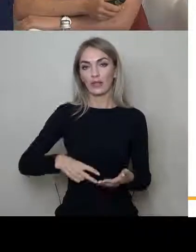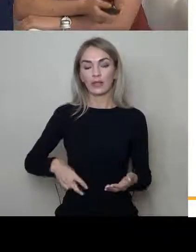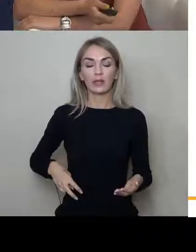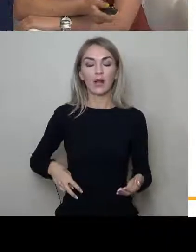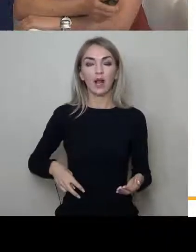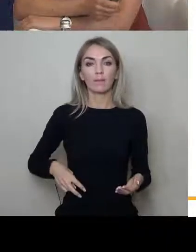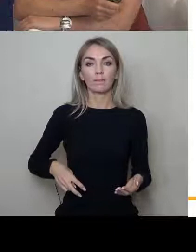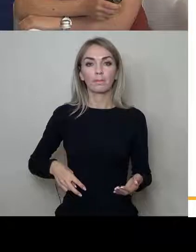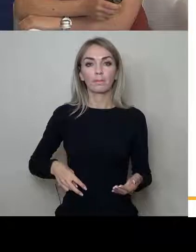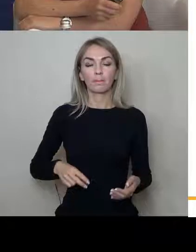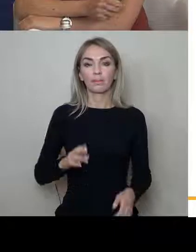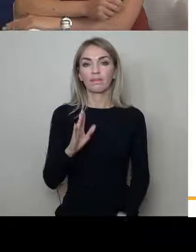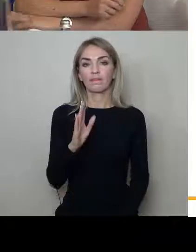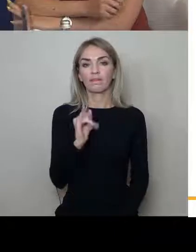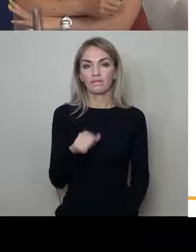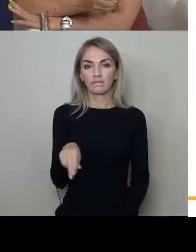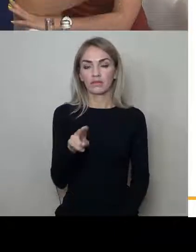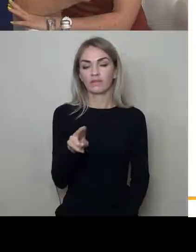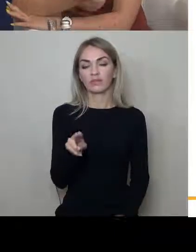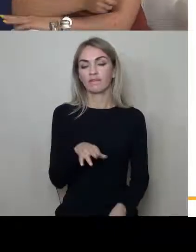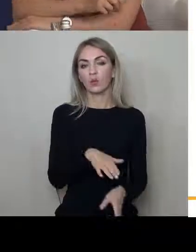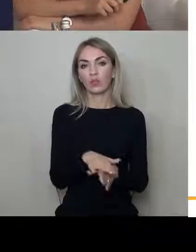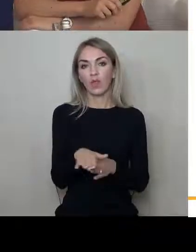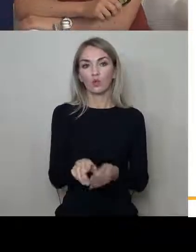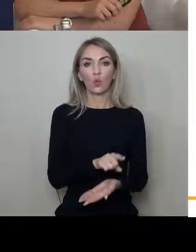When one was trying to